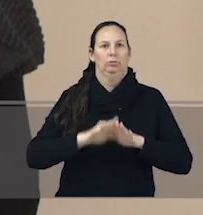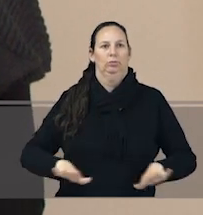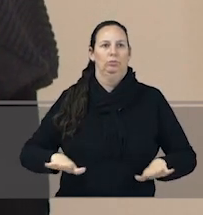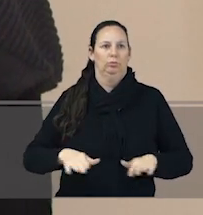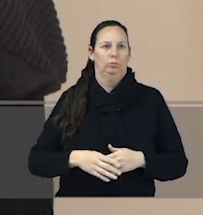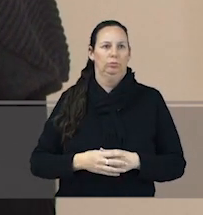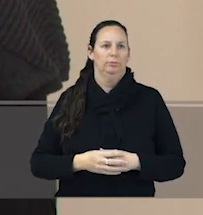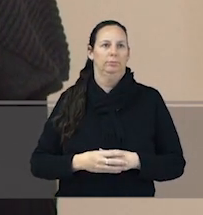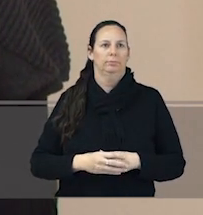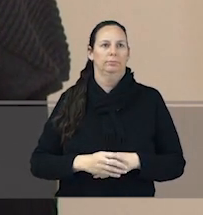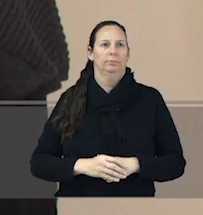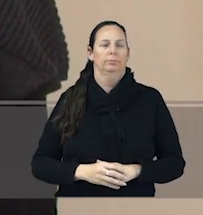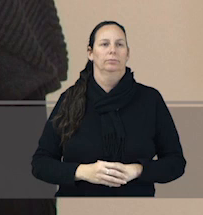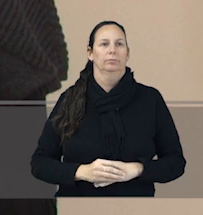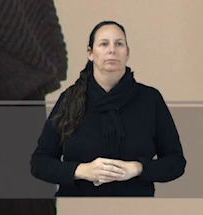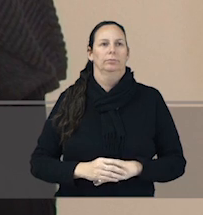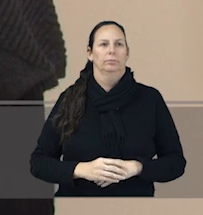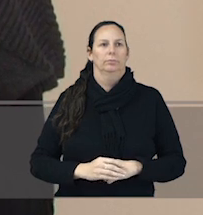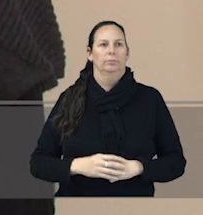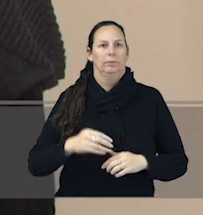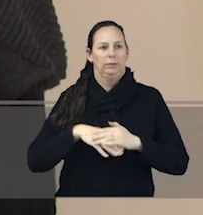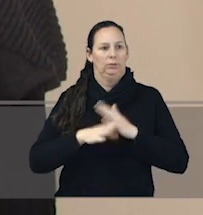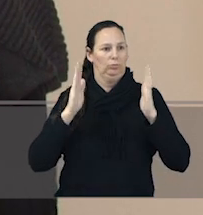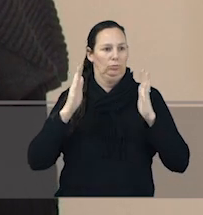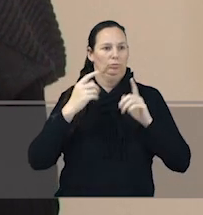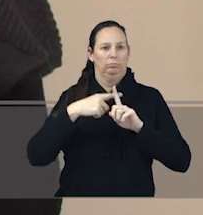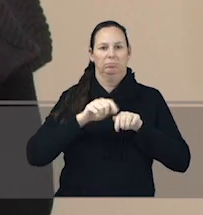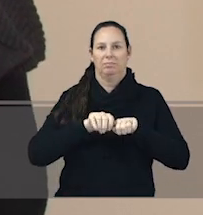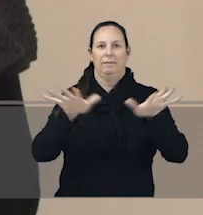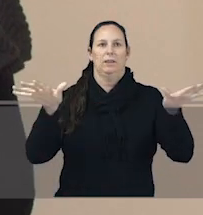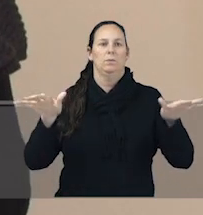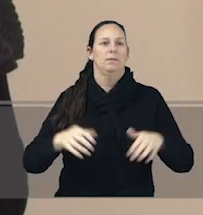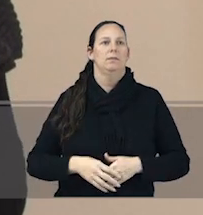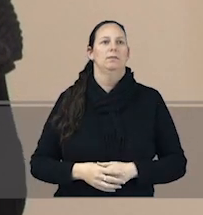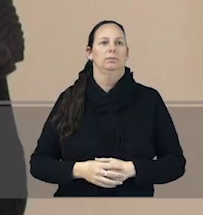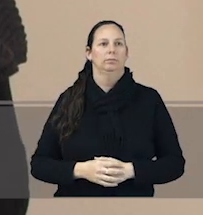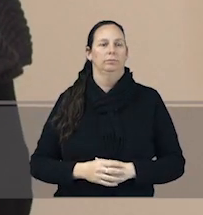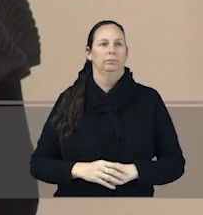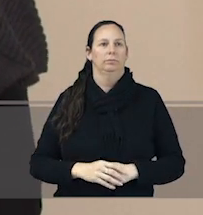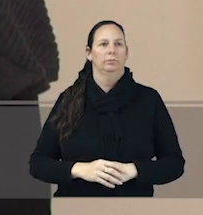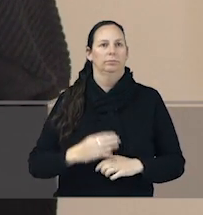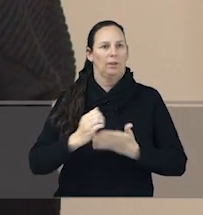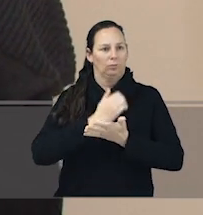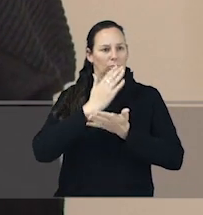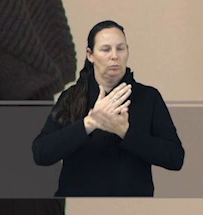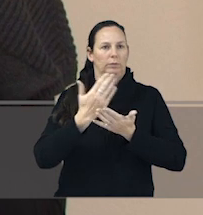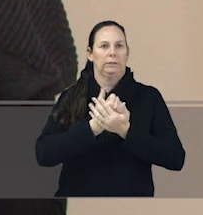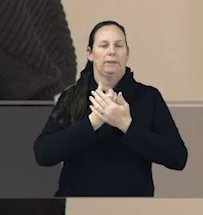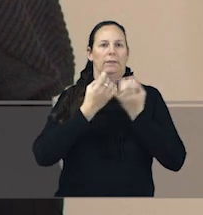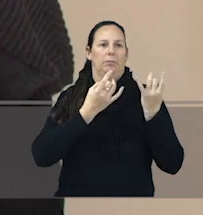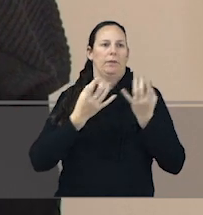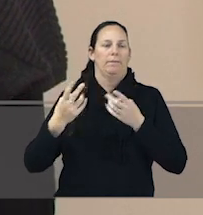to heighten the safety and security of children within the church and also outside of the church. To ensure the